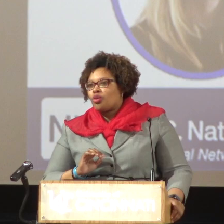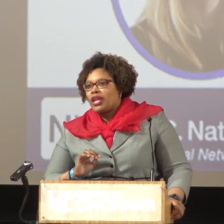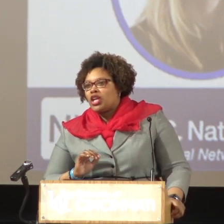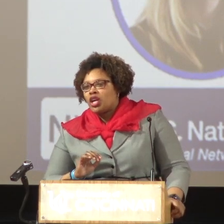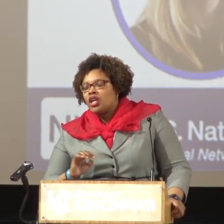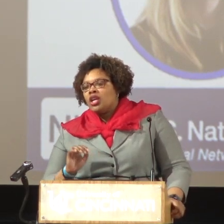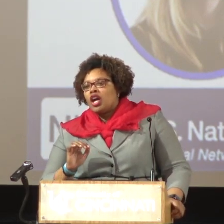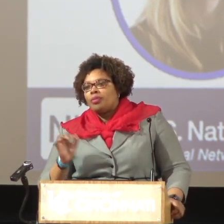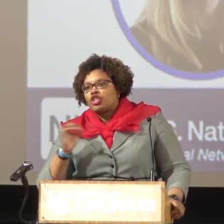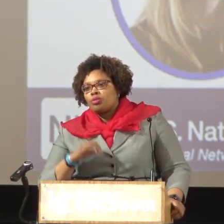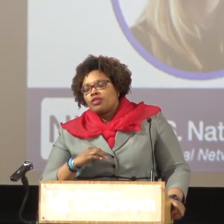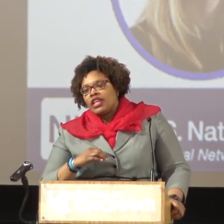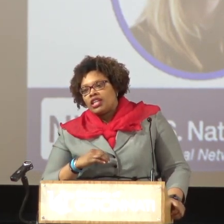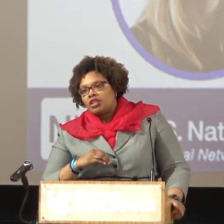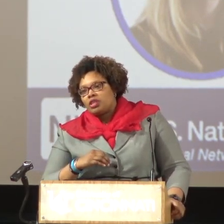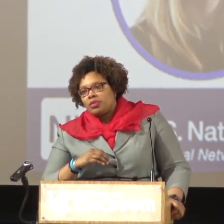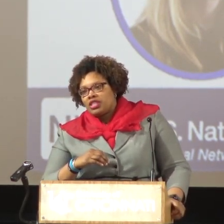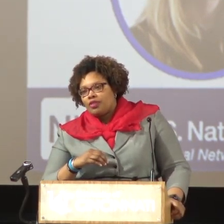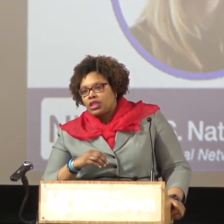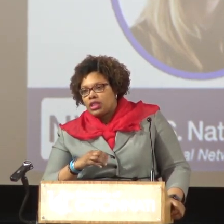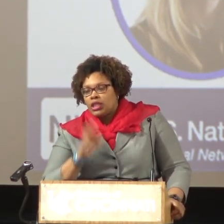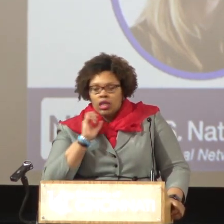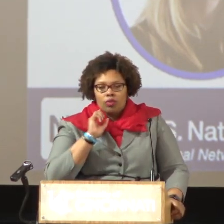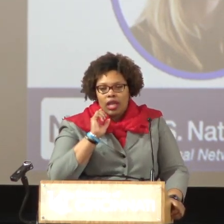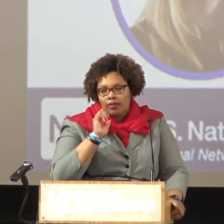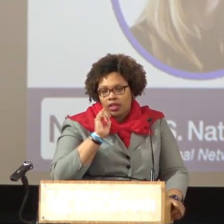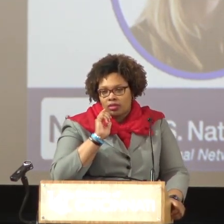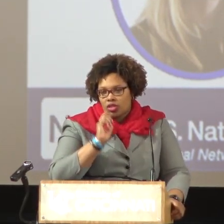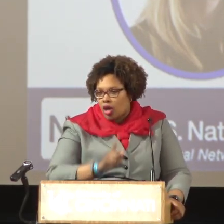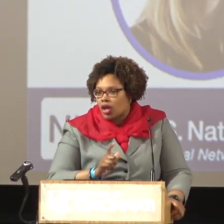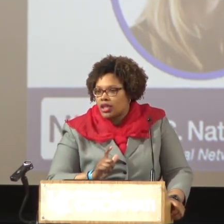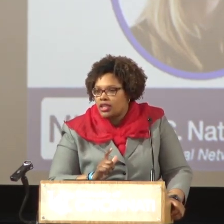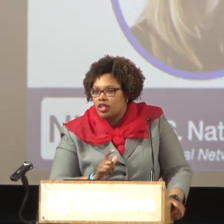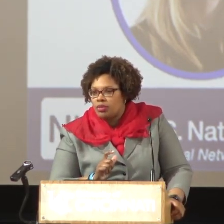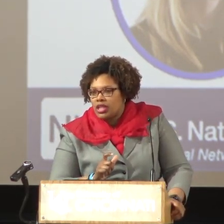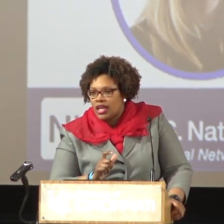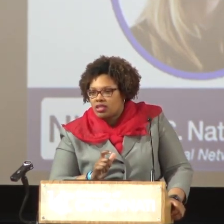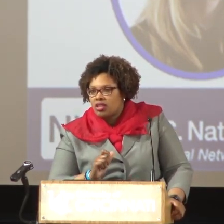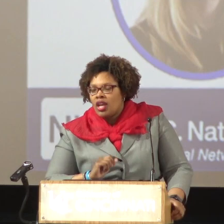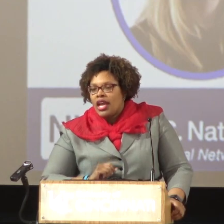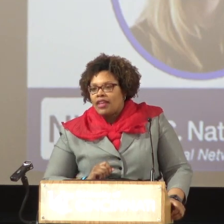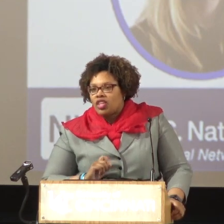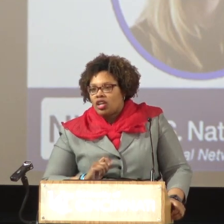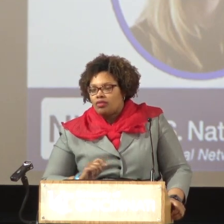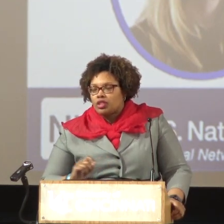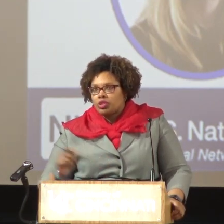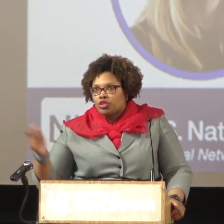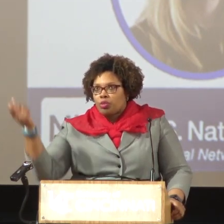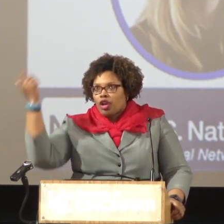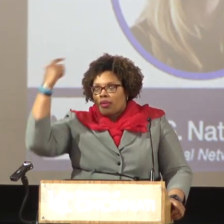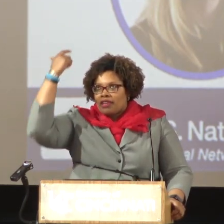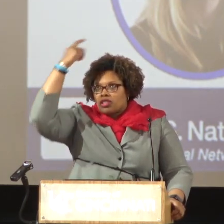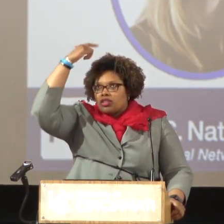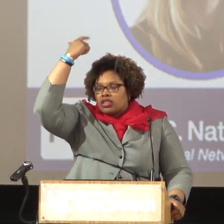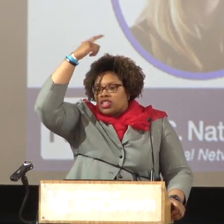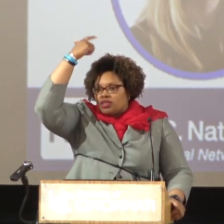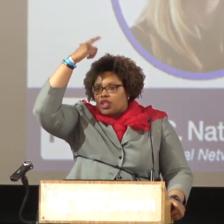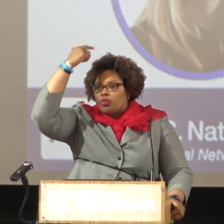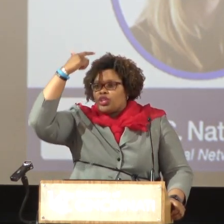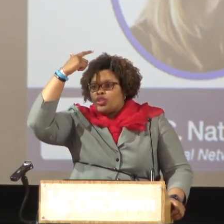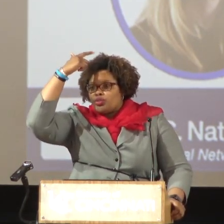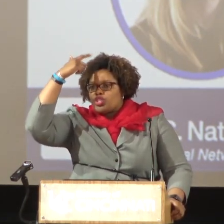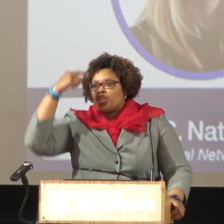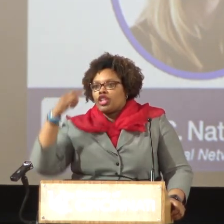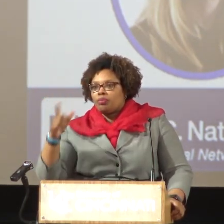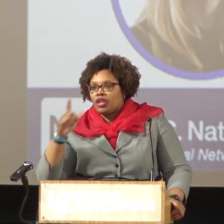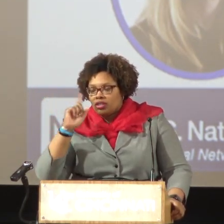are on our radar. In terms of NLM specifically, we haven't targeted them yet, and the All of Us Research Program, I have to look to see if